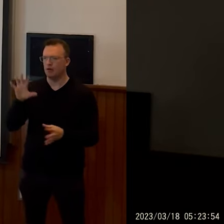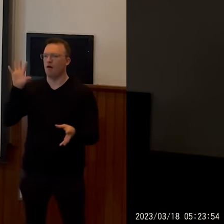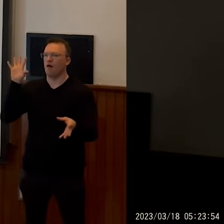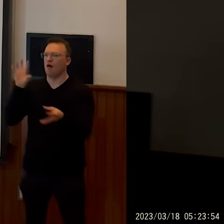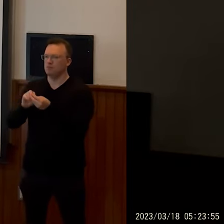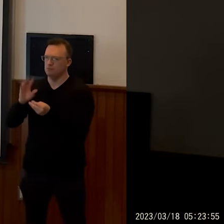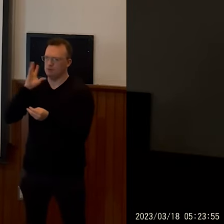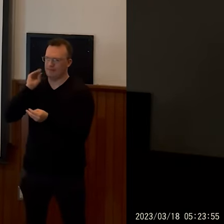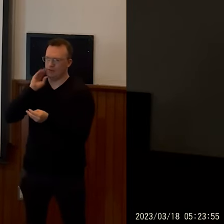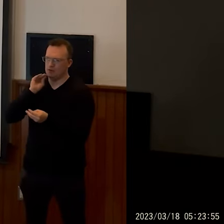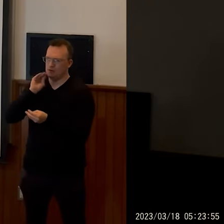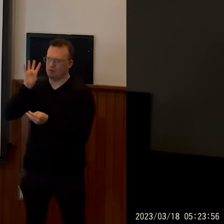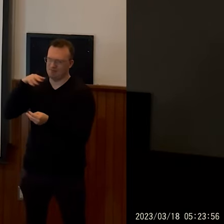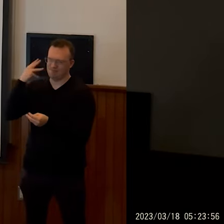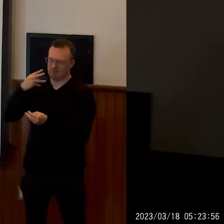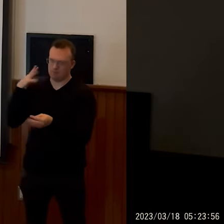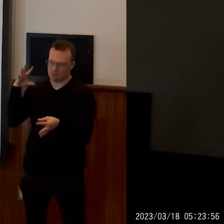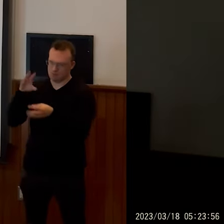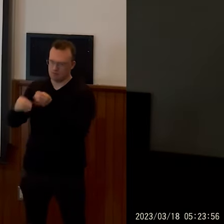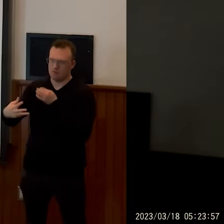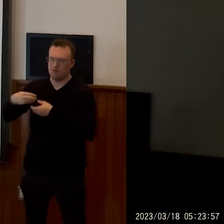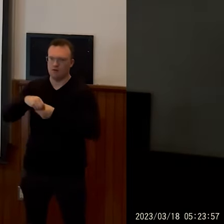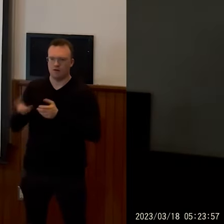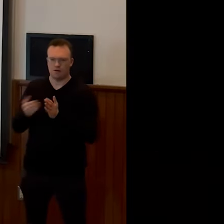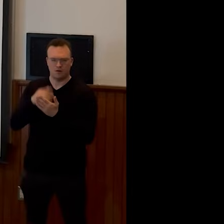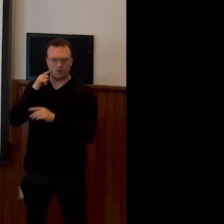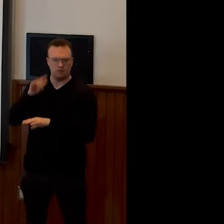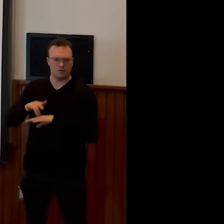and I keep coming back to it.